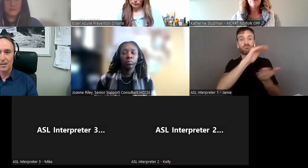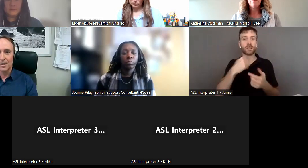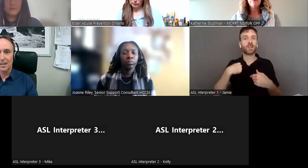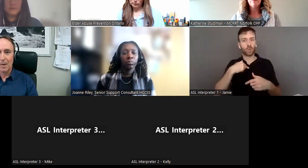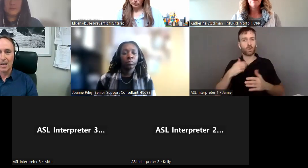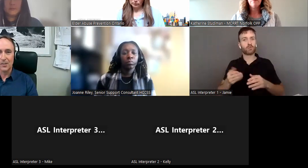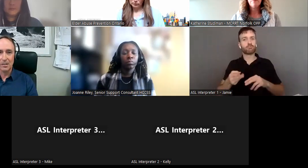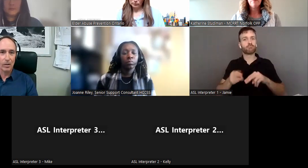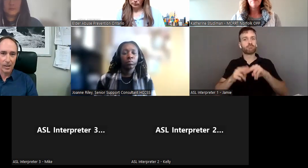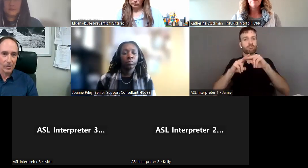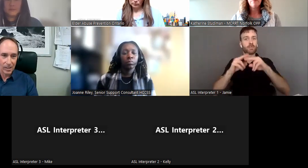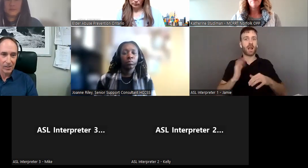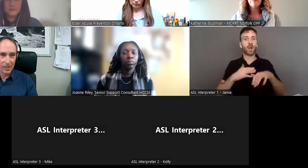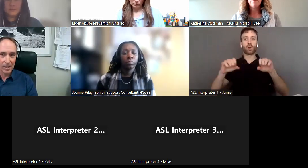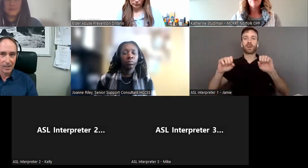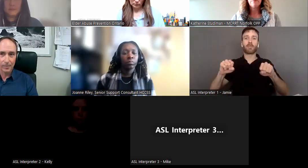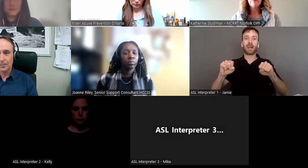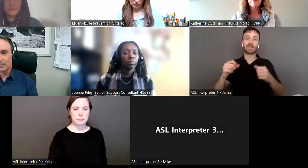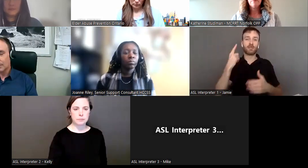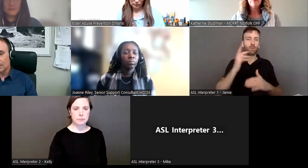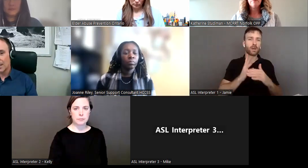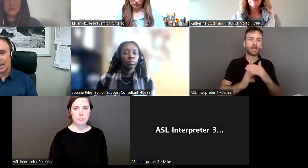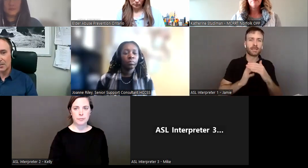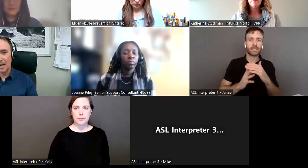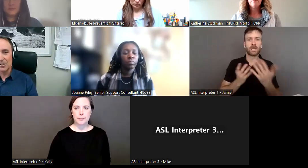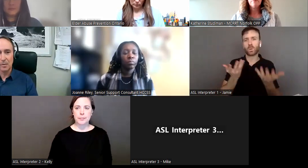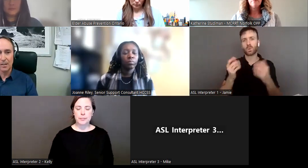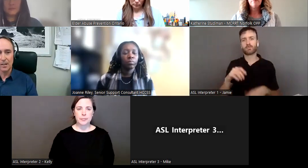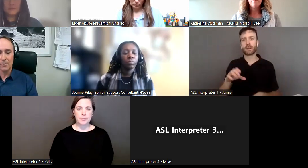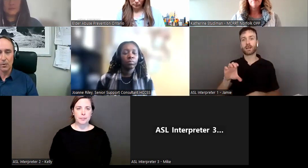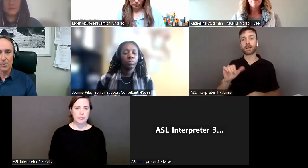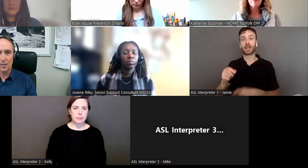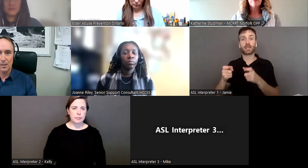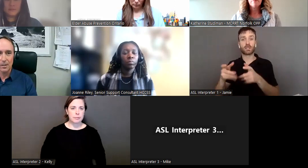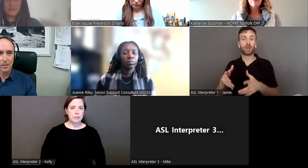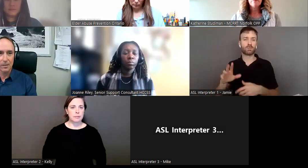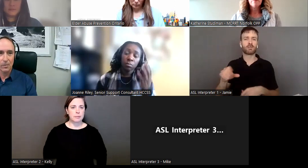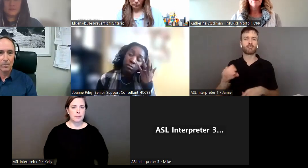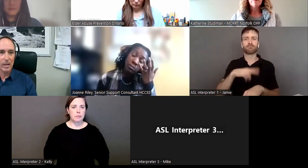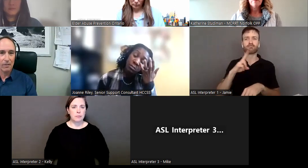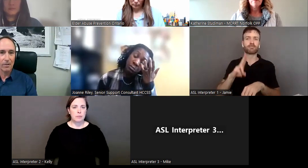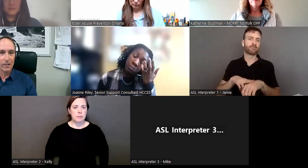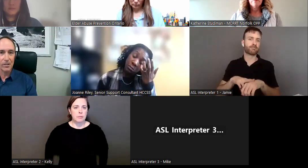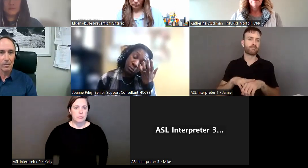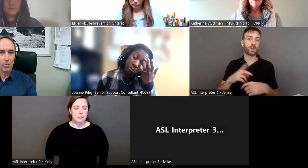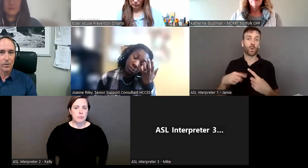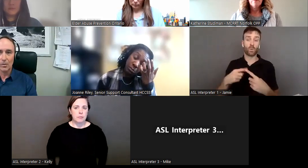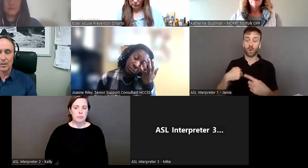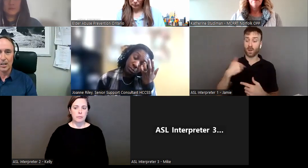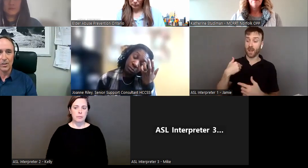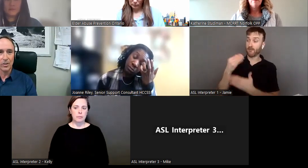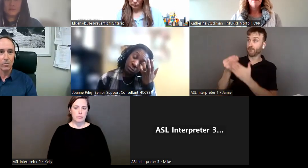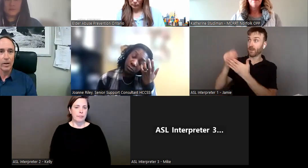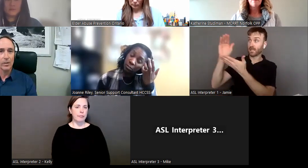our capacity related to intake, case management, and of course, when we have funding support to